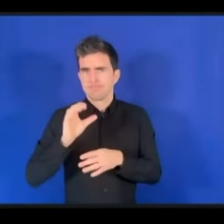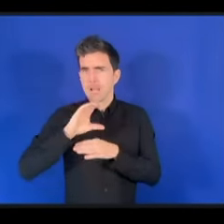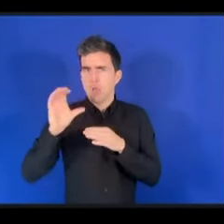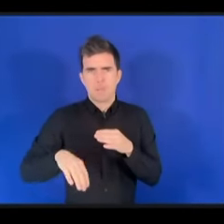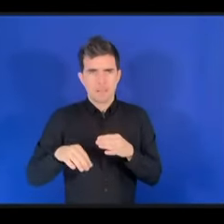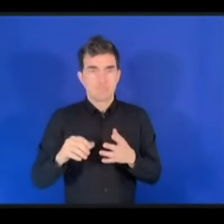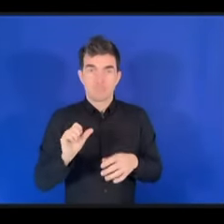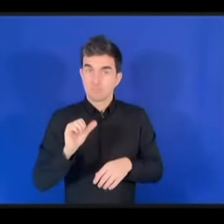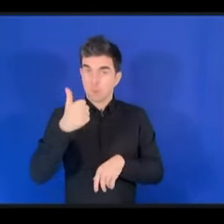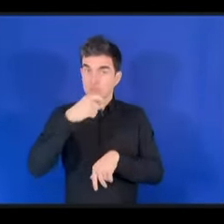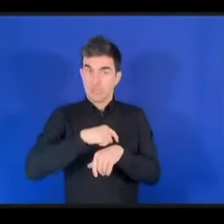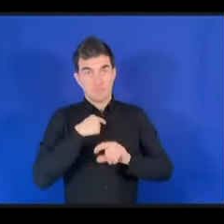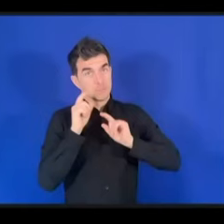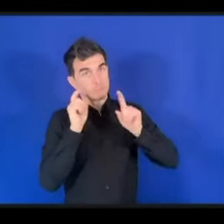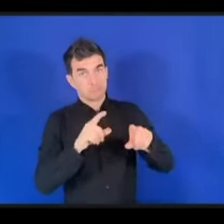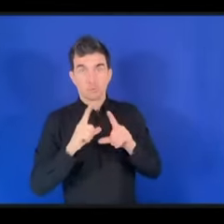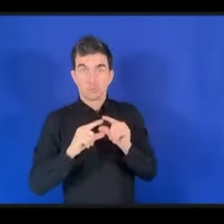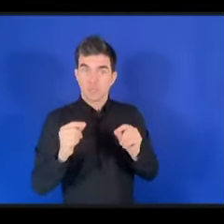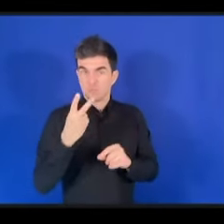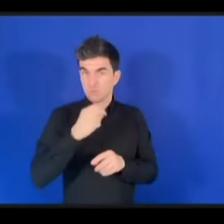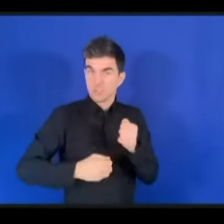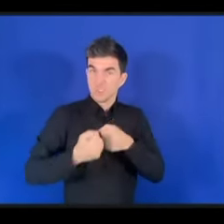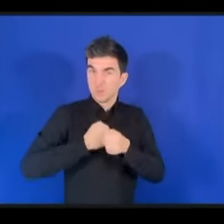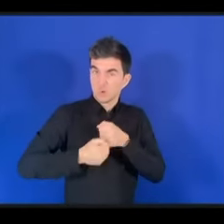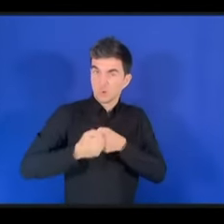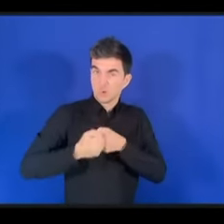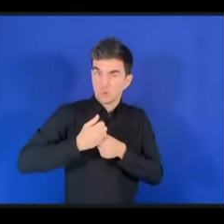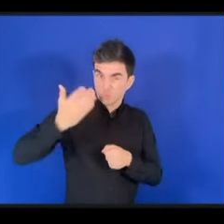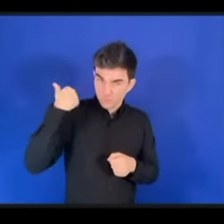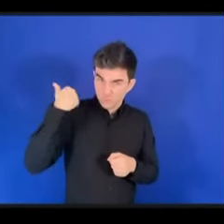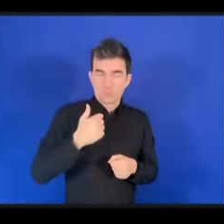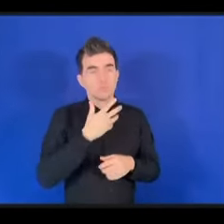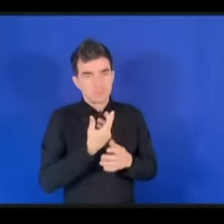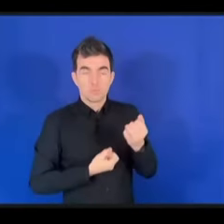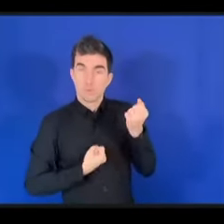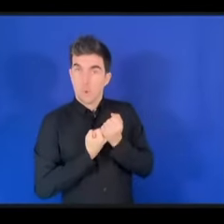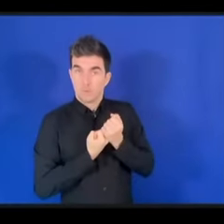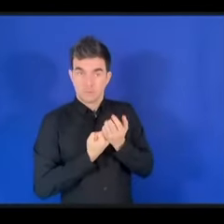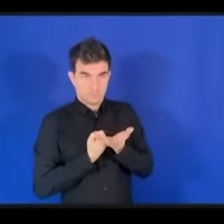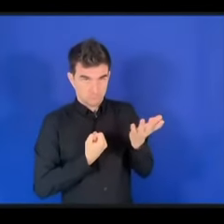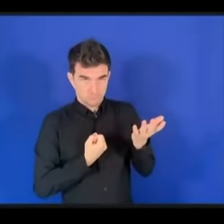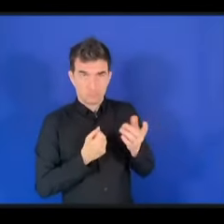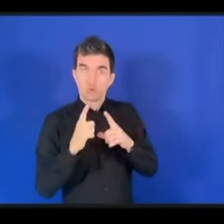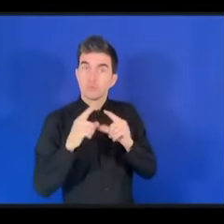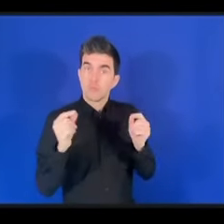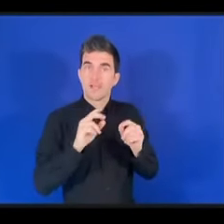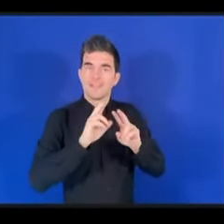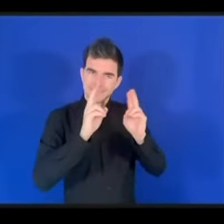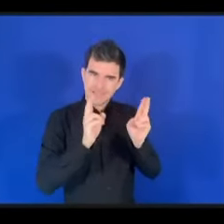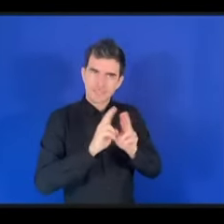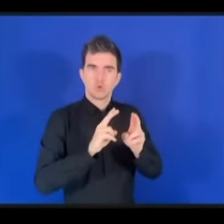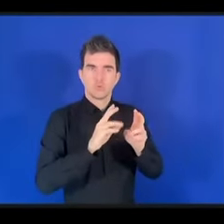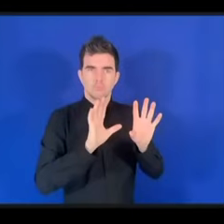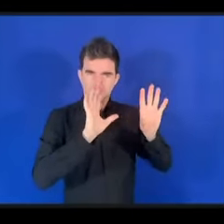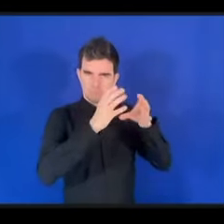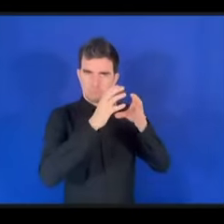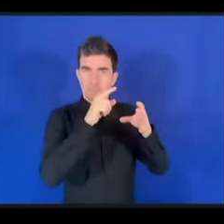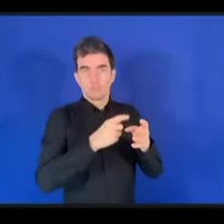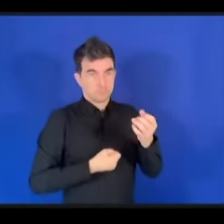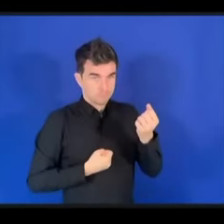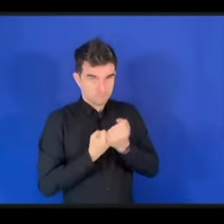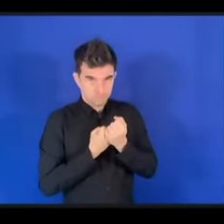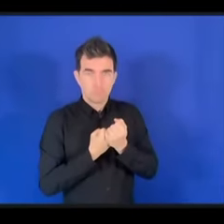Japanese International Cooperation Agency, or JICA. And the knowledge I gained then from that study tour